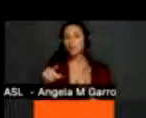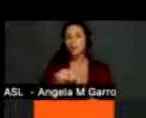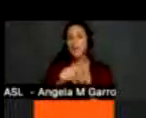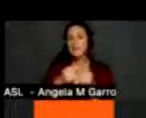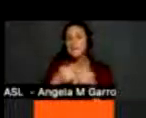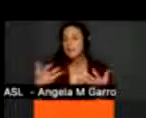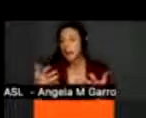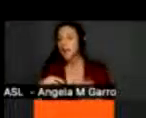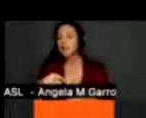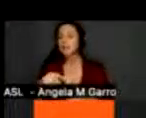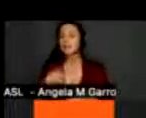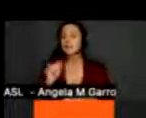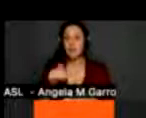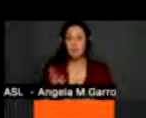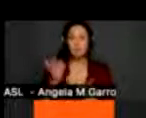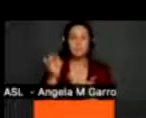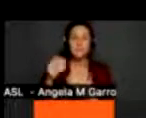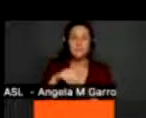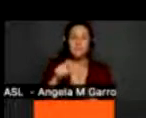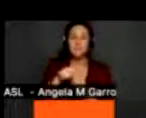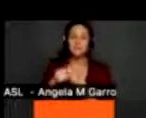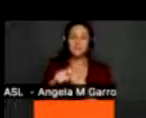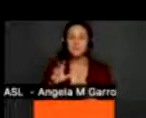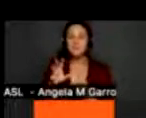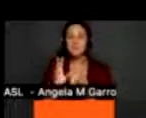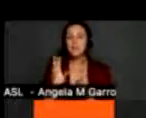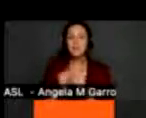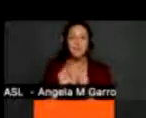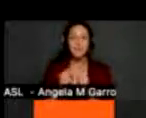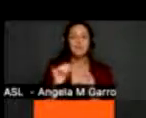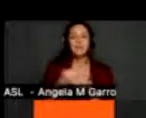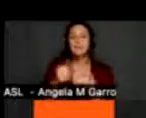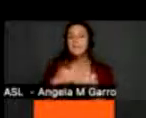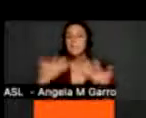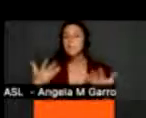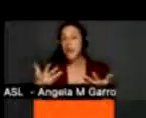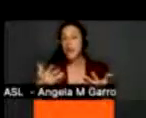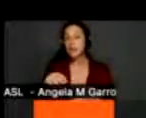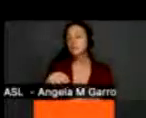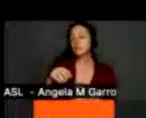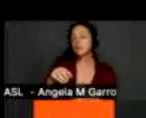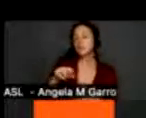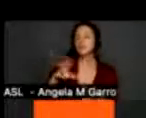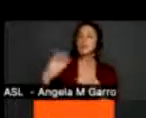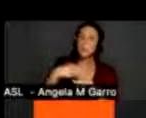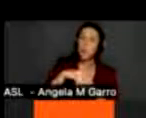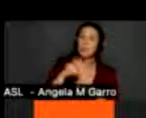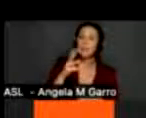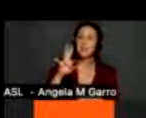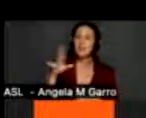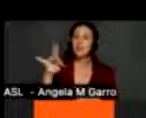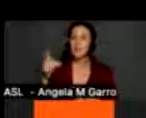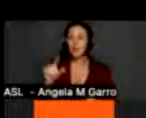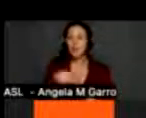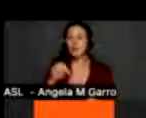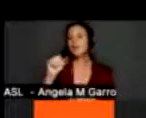proposal to extend the program in North Central San Mateo to include 6th, 7th, and 8th grade in future